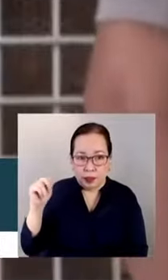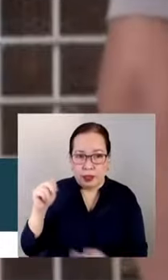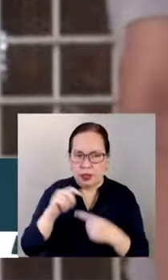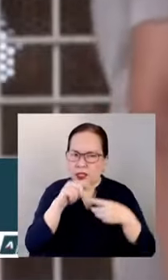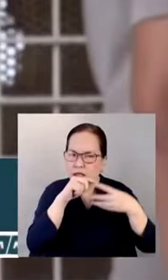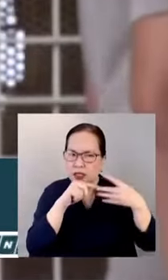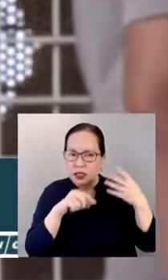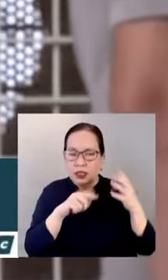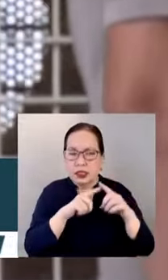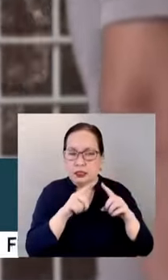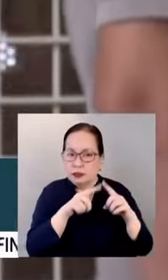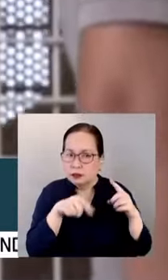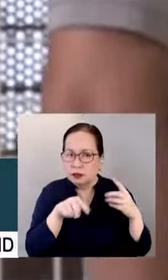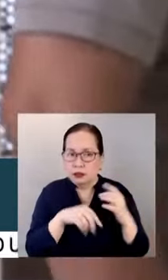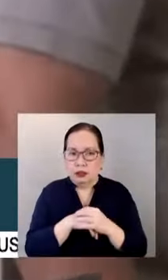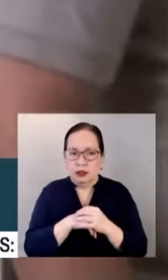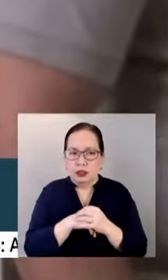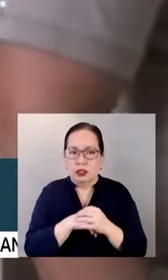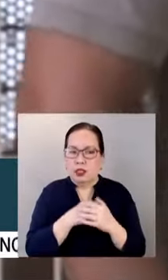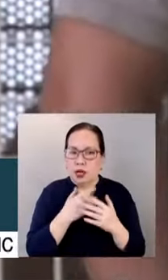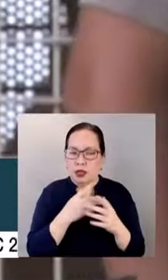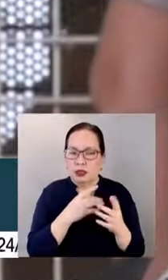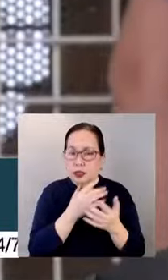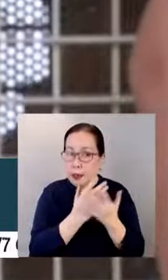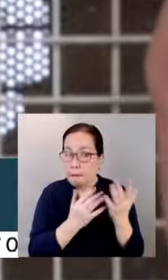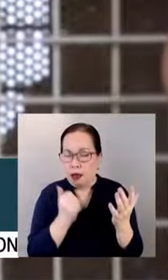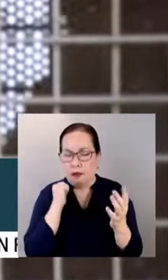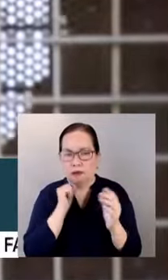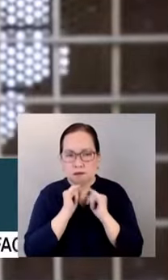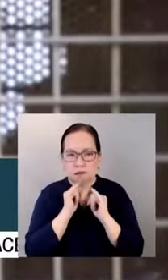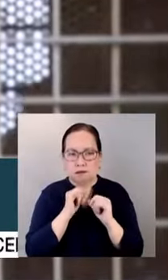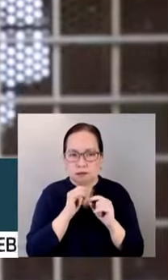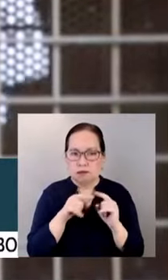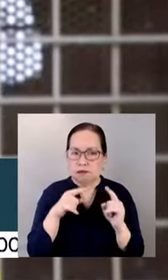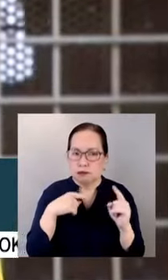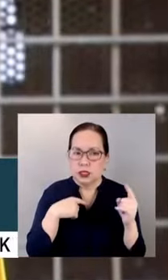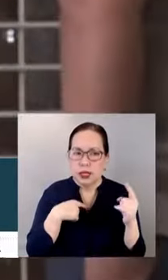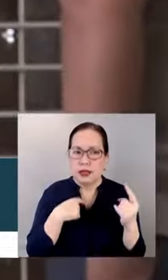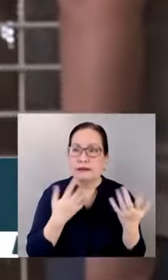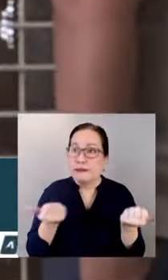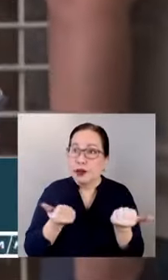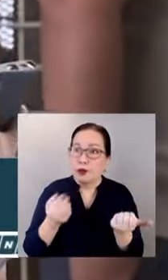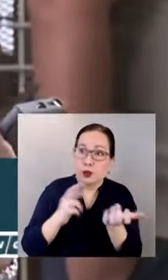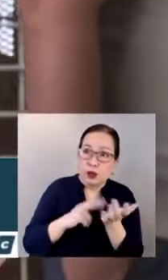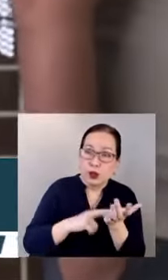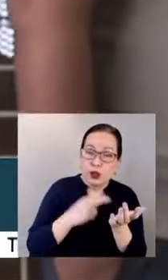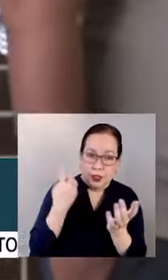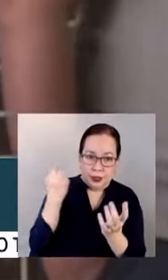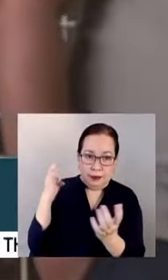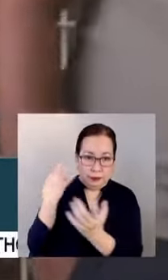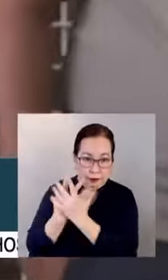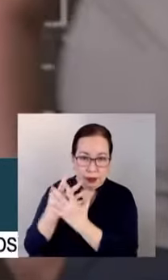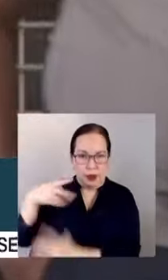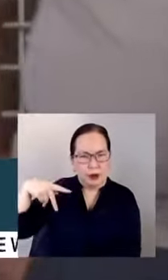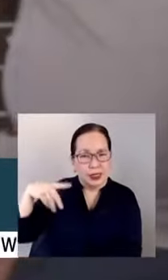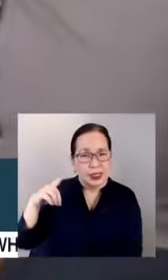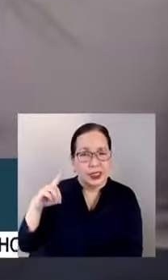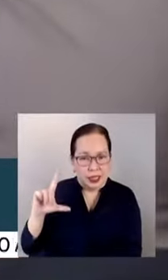Sherlyn Cadapan. He refused to be interviewed. There will be two modes available for PDL voting. One is the special voting centers in